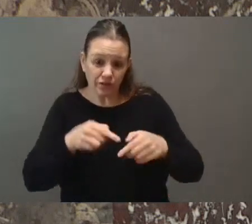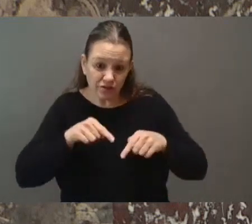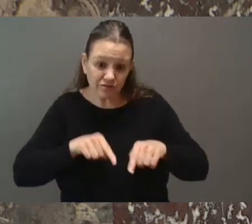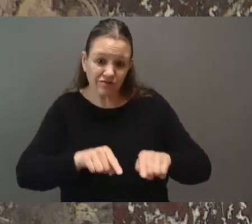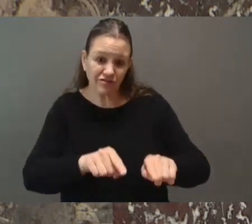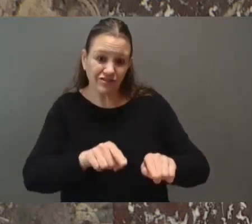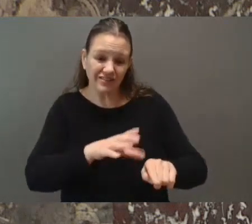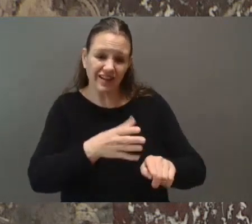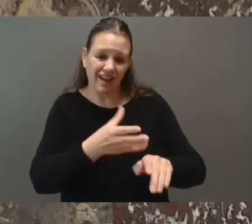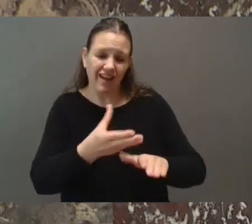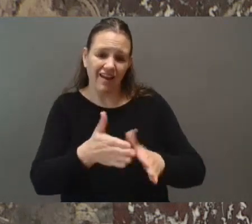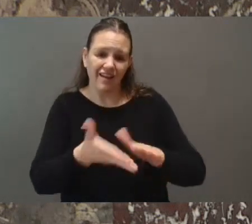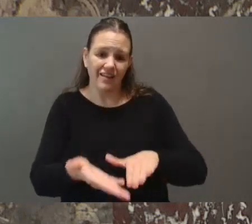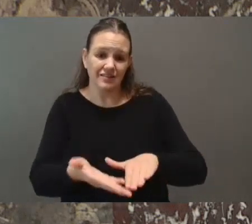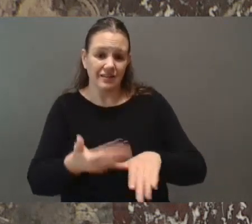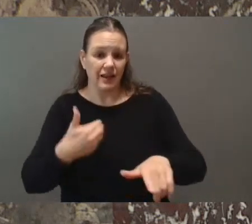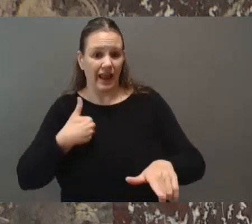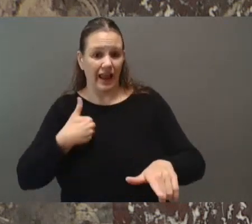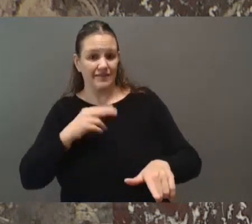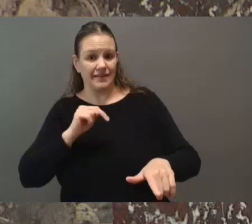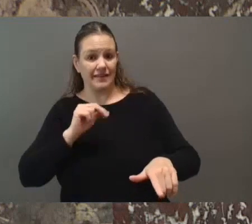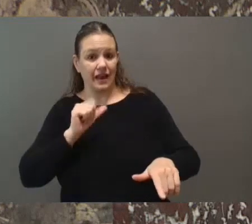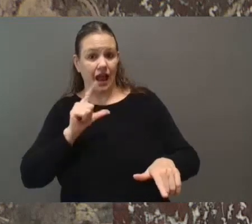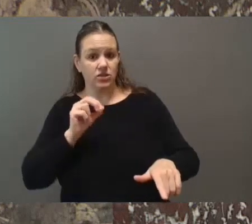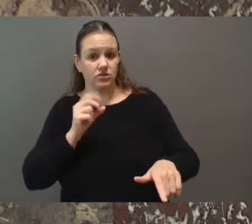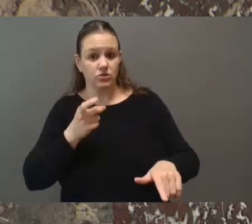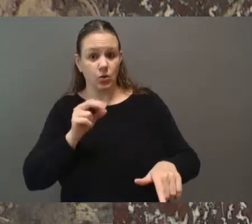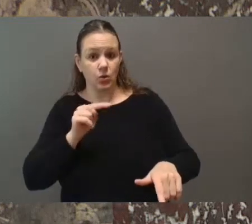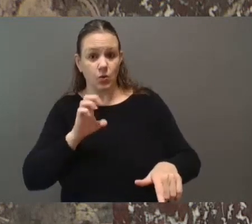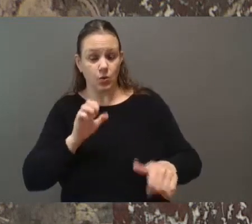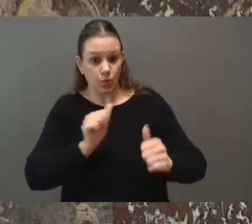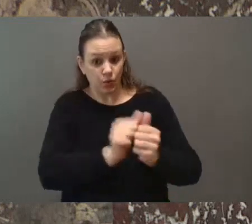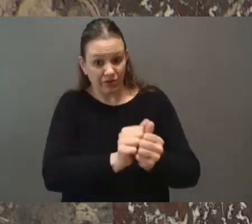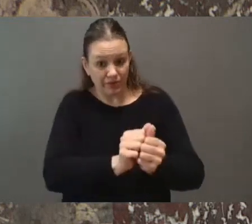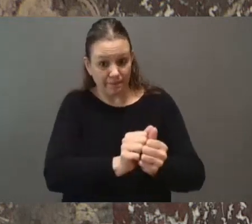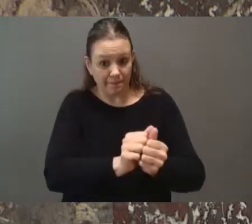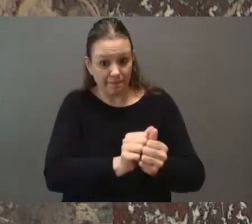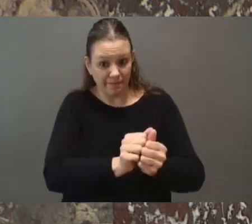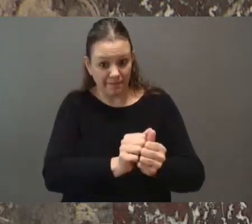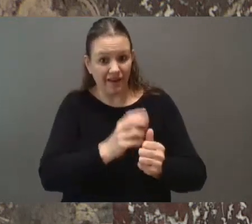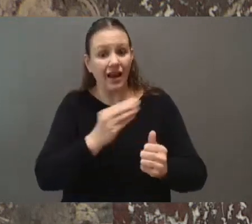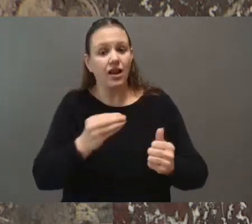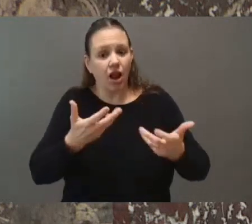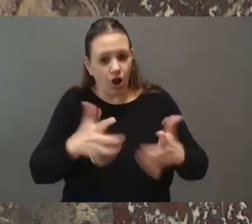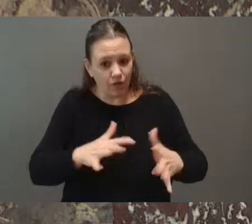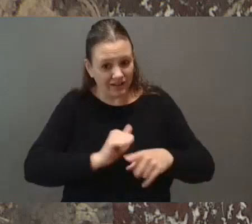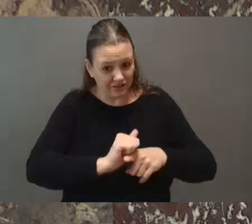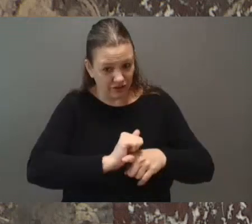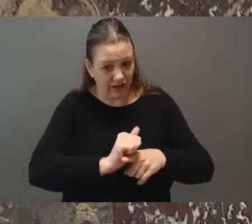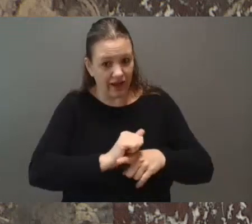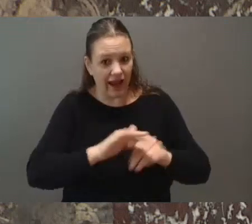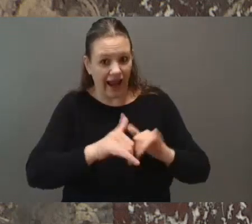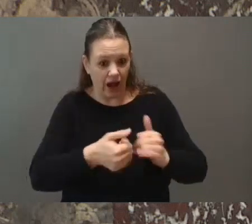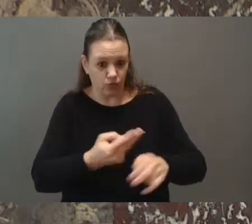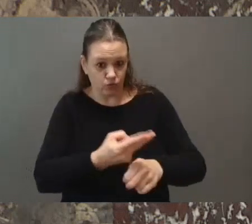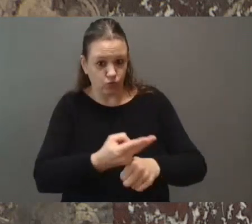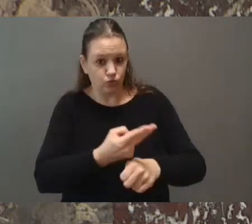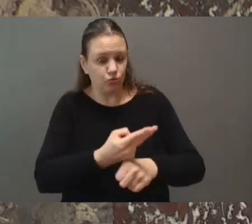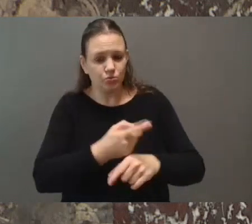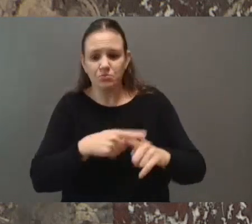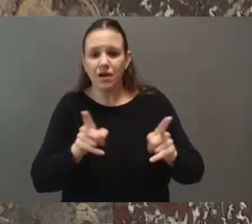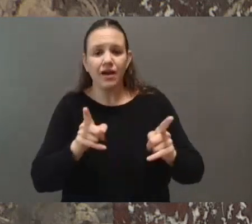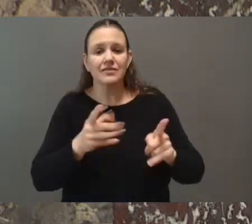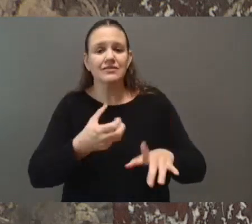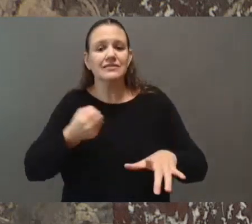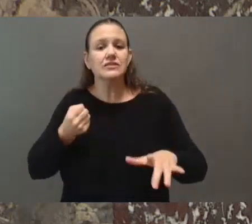training, and did not deploy that naloxone immediately. There are serious